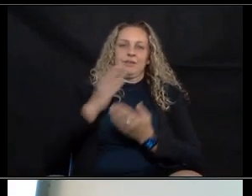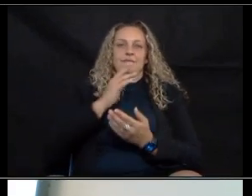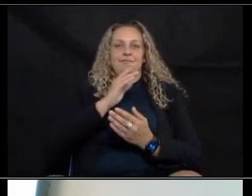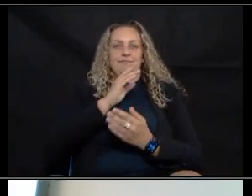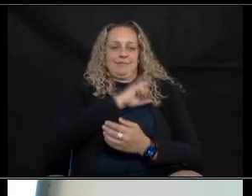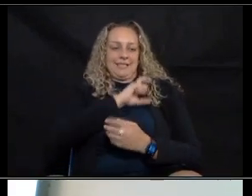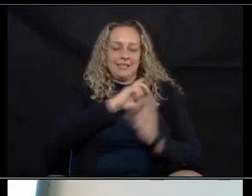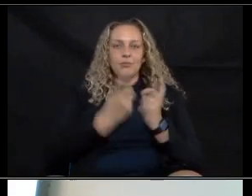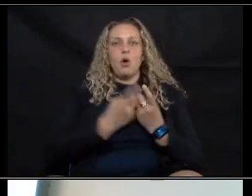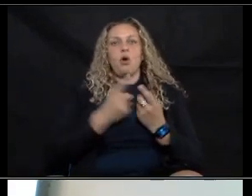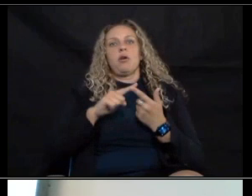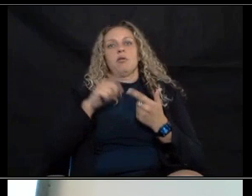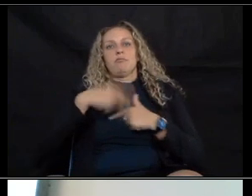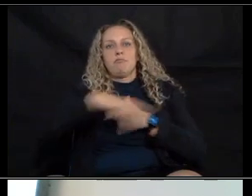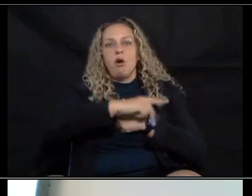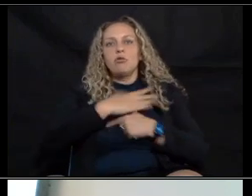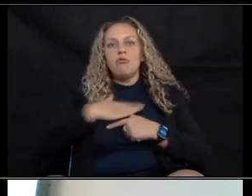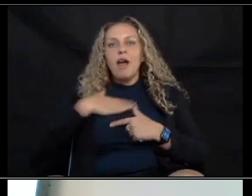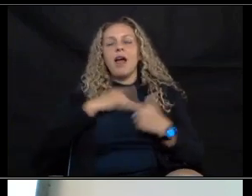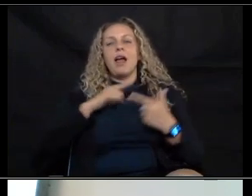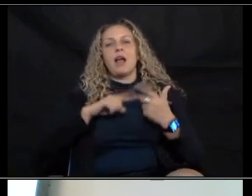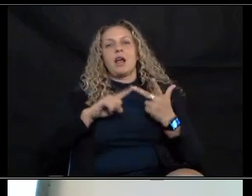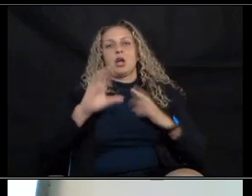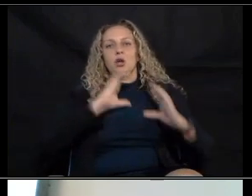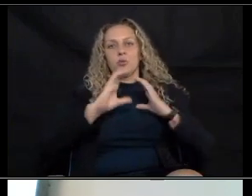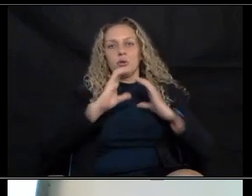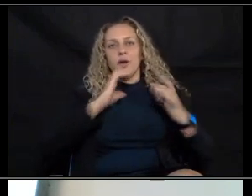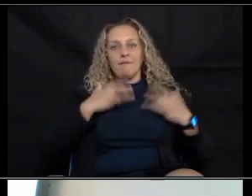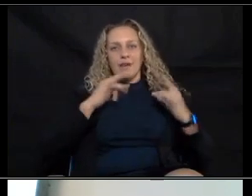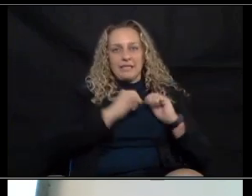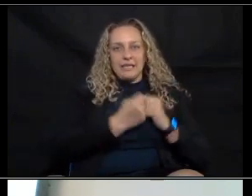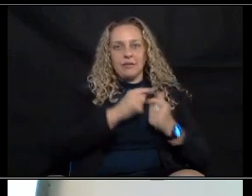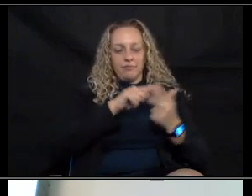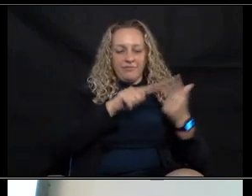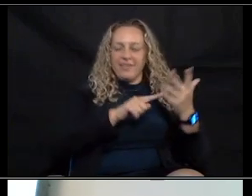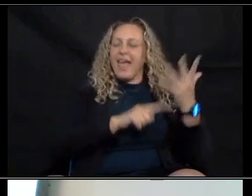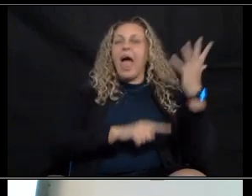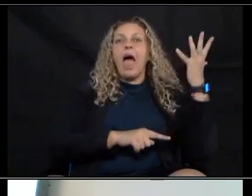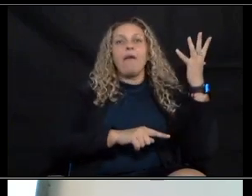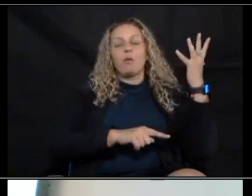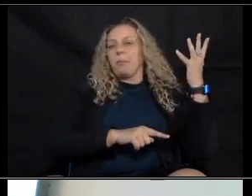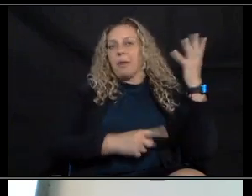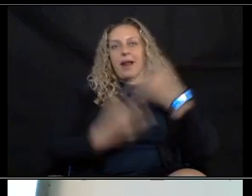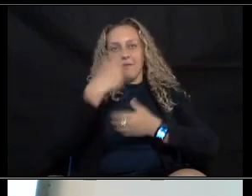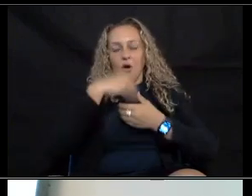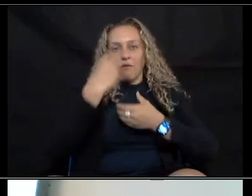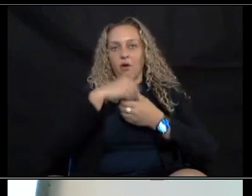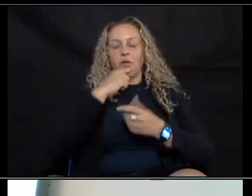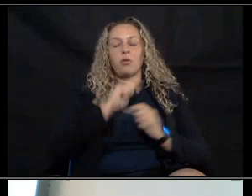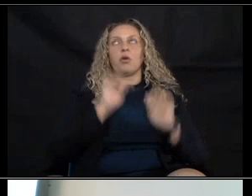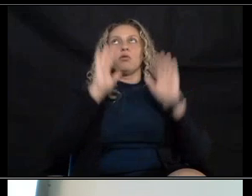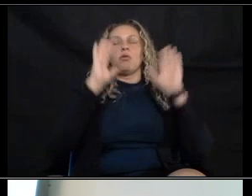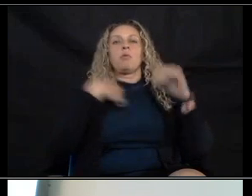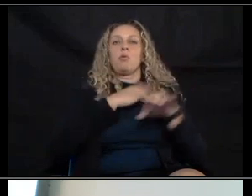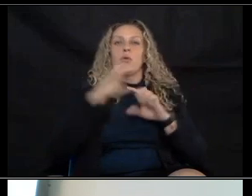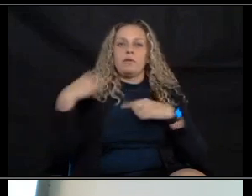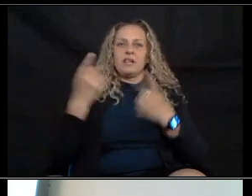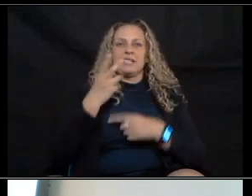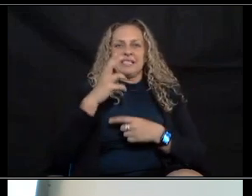Department, Parks and Rec, communications and events team, everybody has just been incredible. We've done